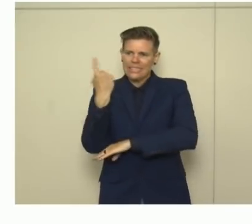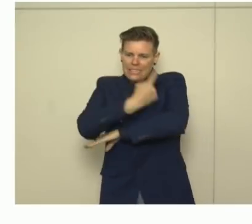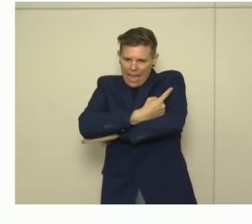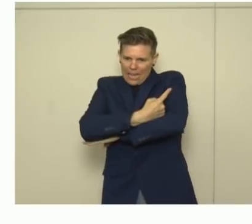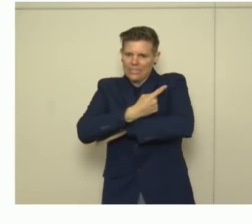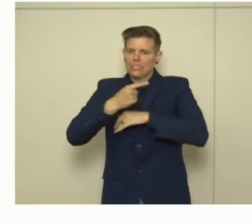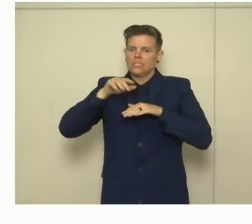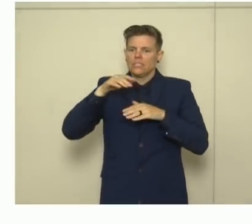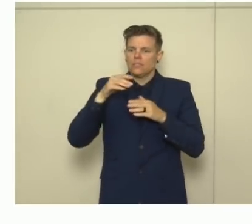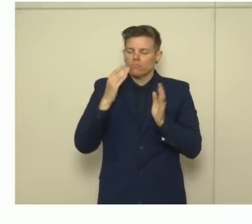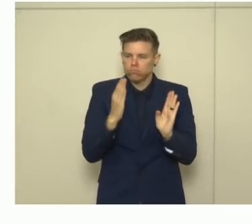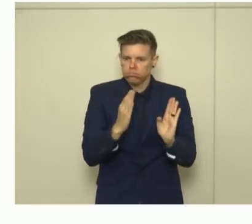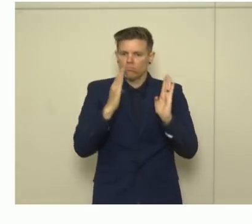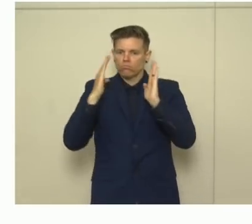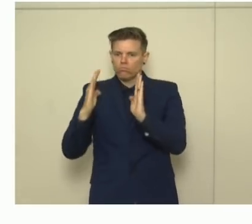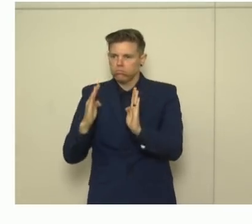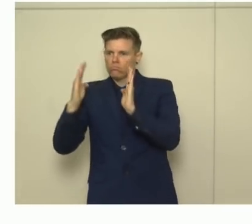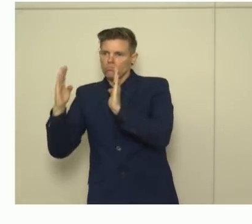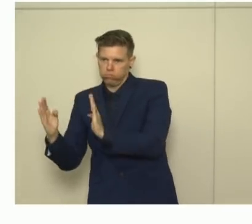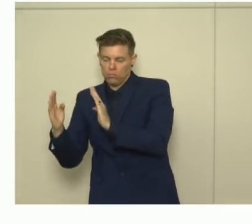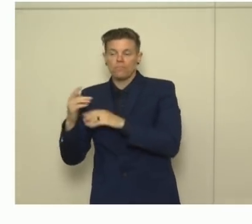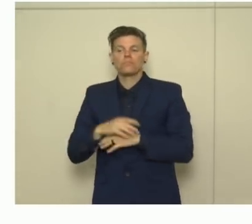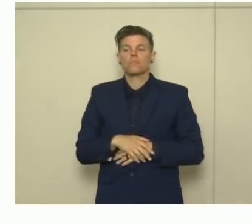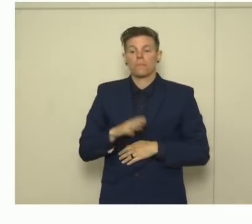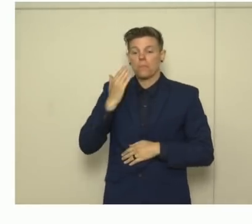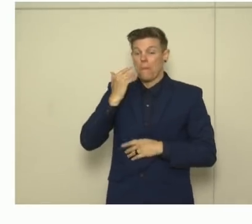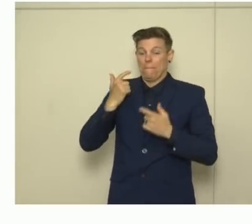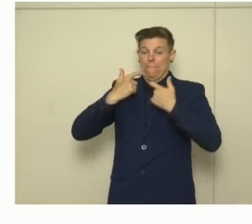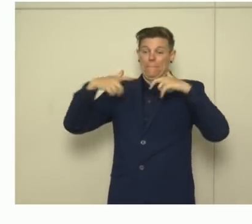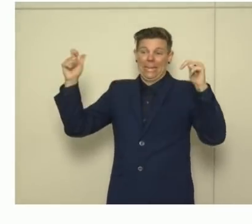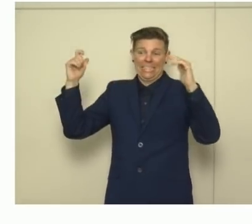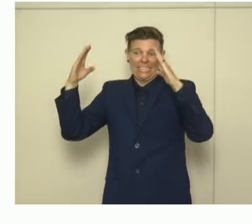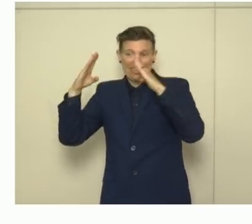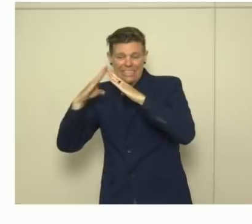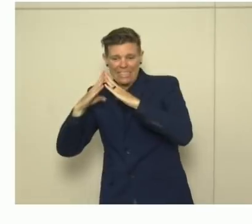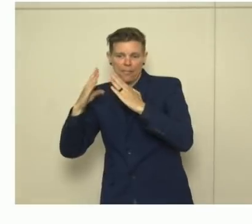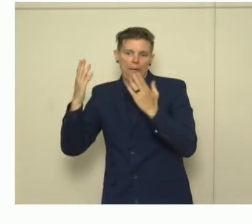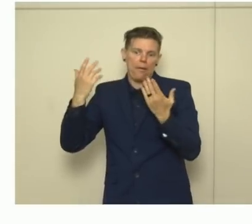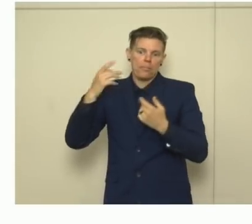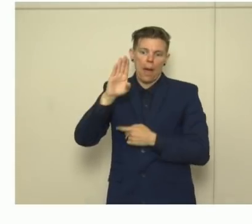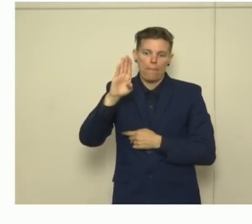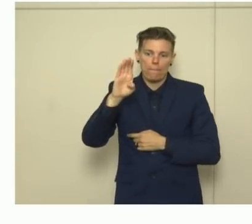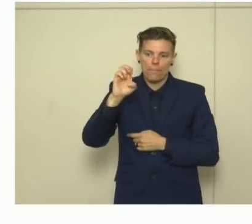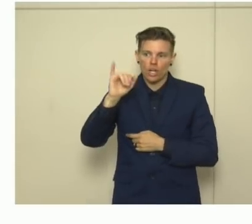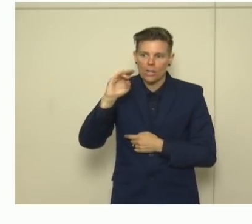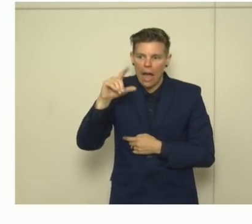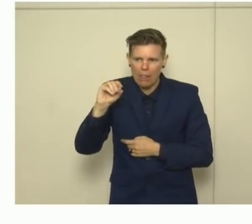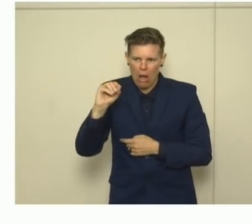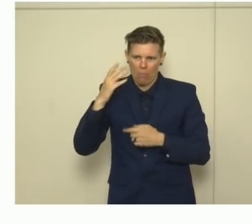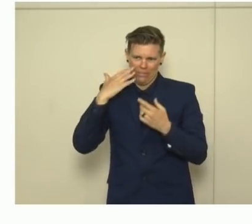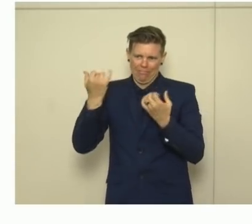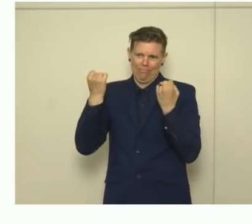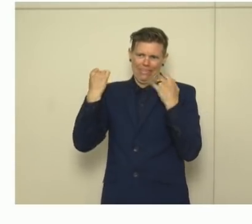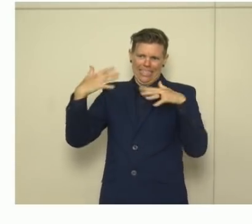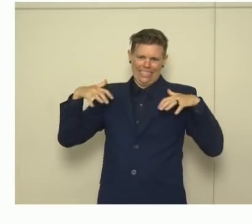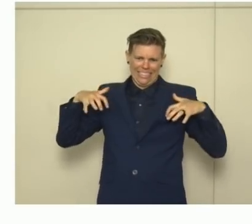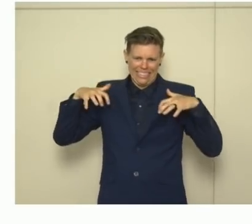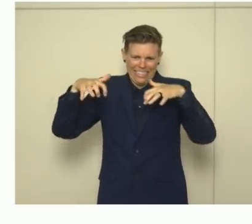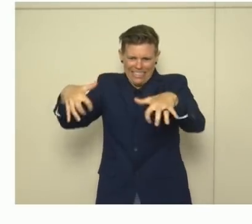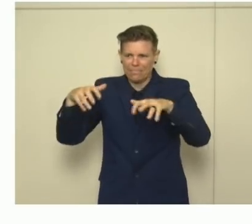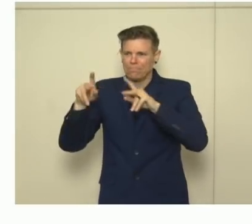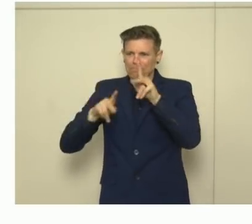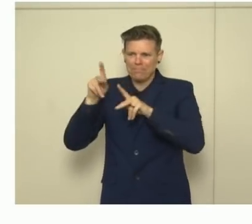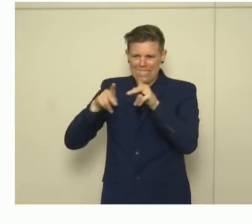larger populations. Bernalillo has 680,000 people, but we've got 7 counties in New Mexico with less